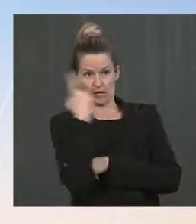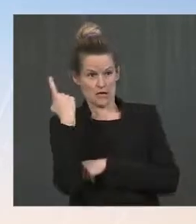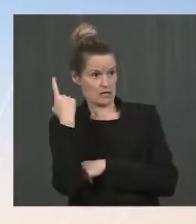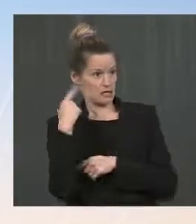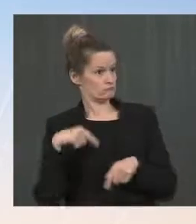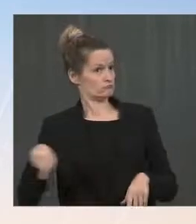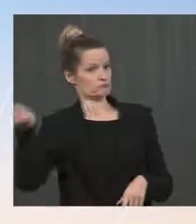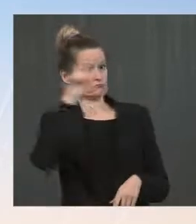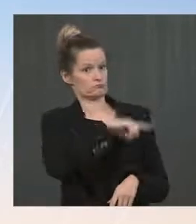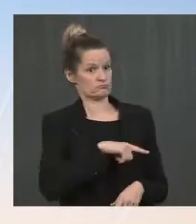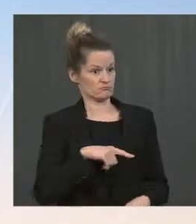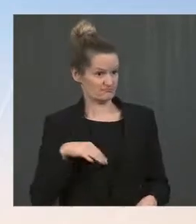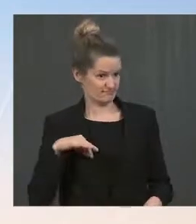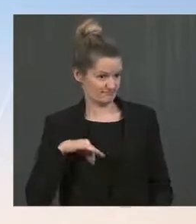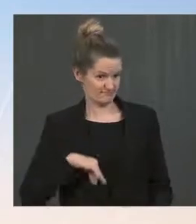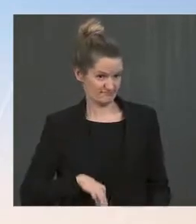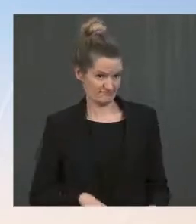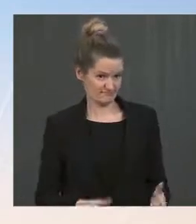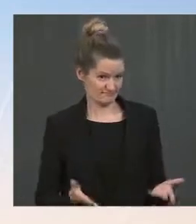farming.